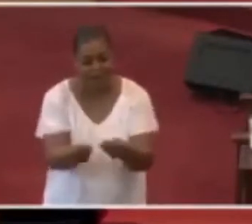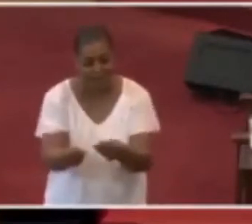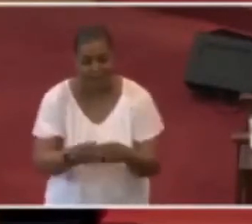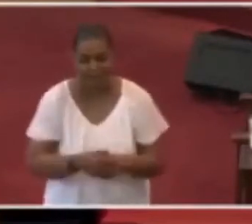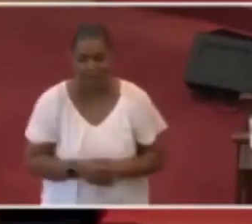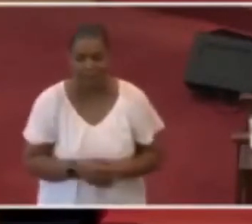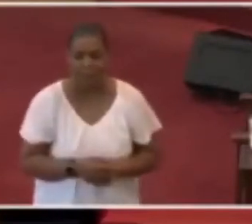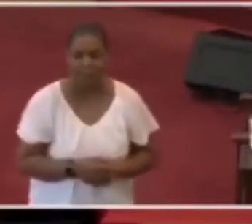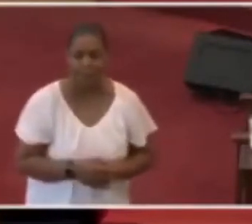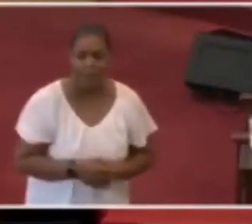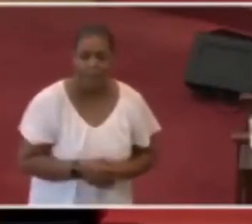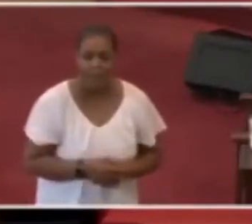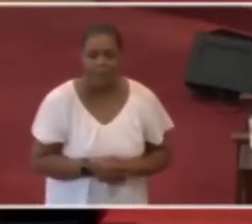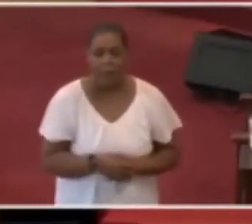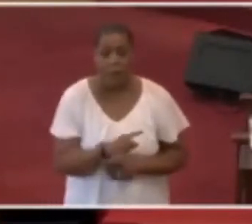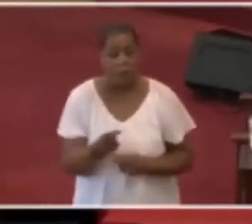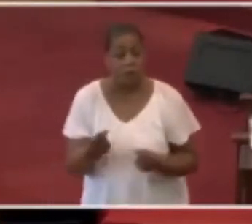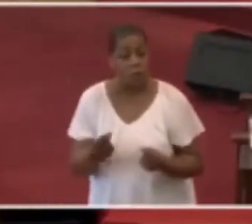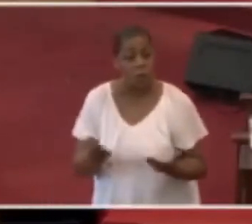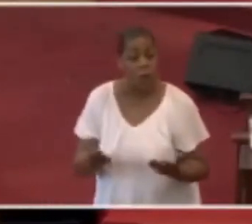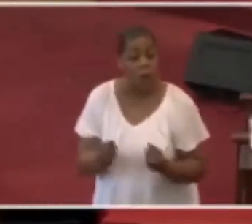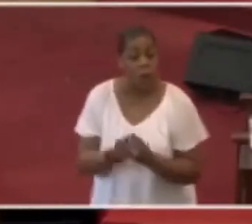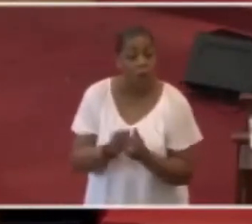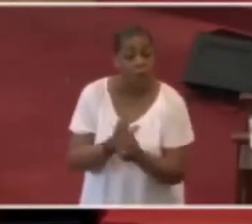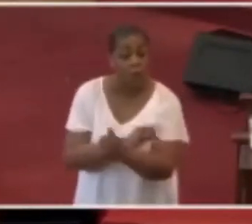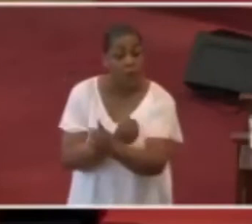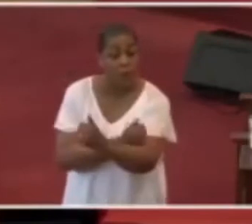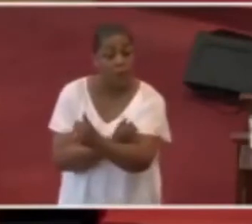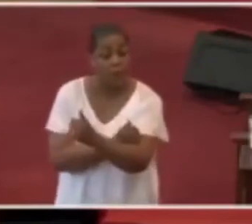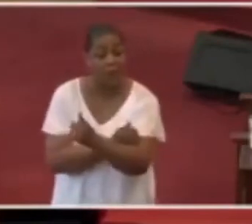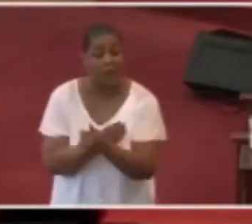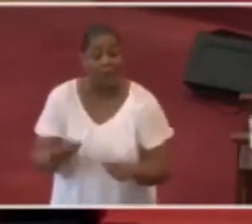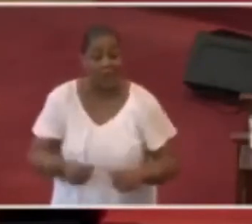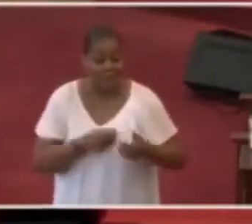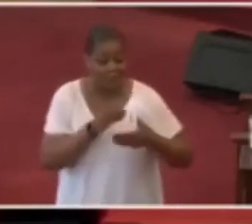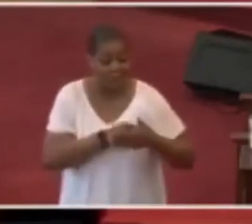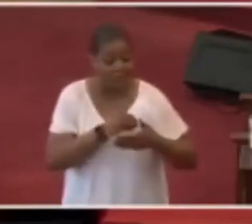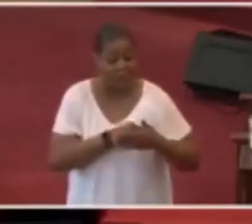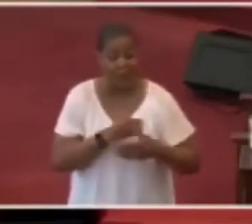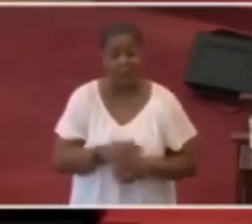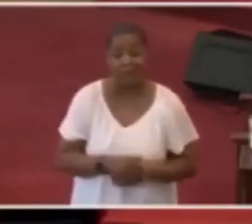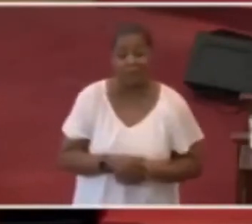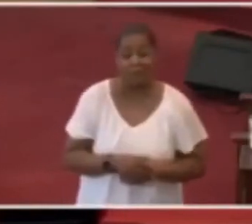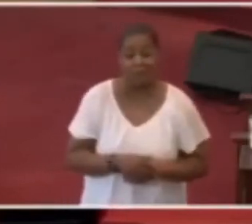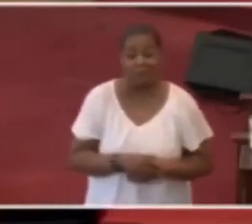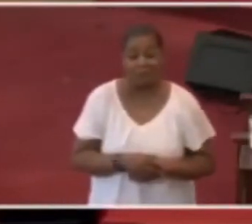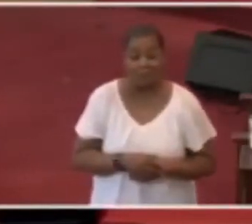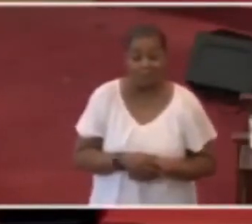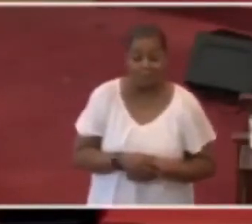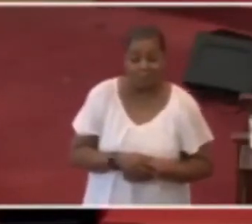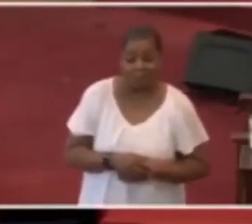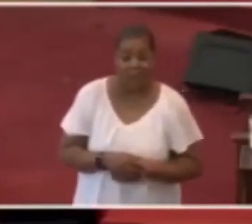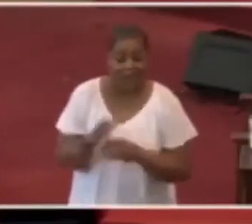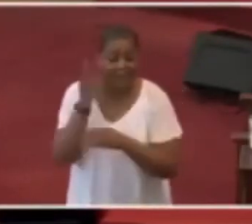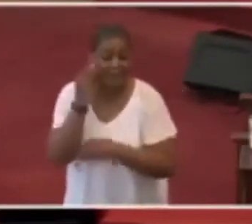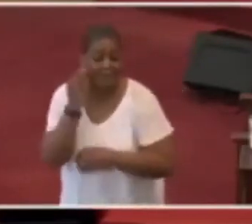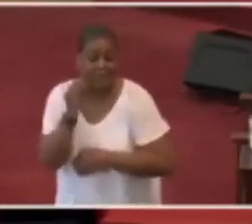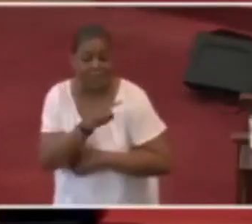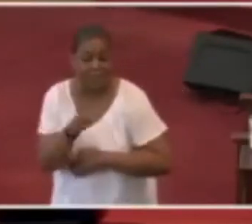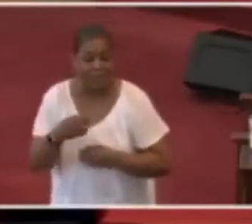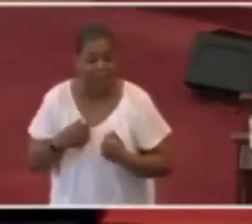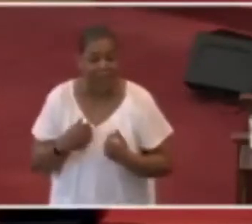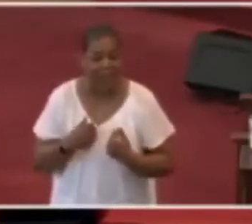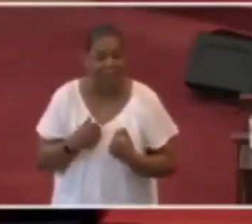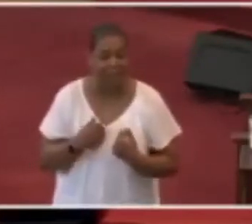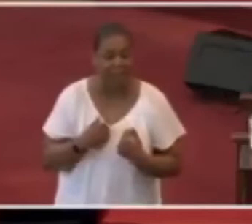to you. What have you done with that which exists in the center of this encircled experience that has